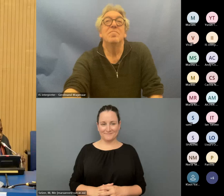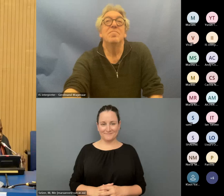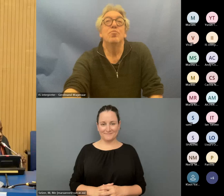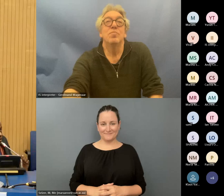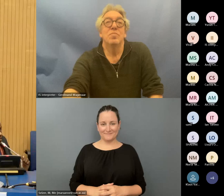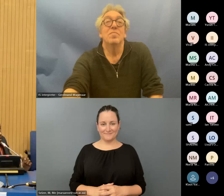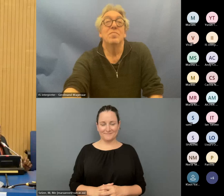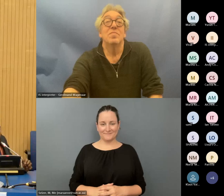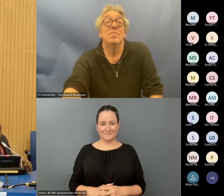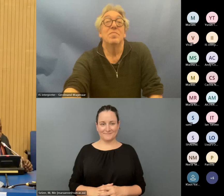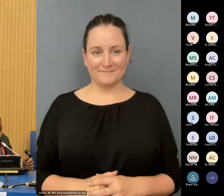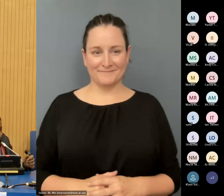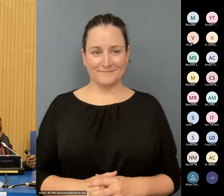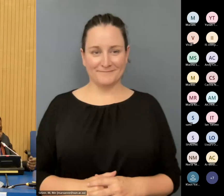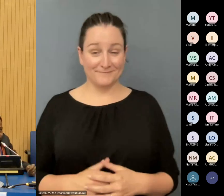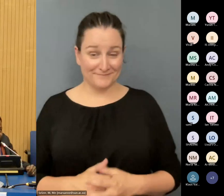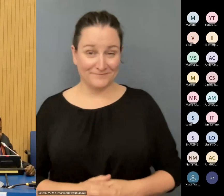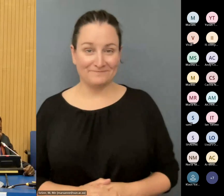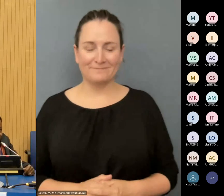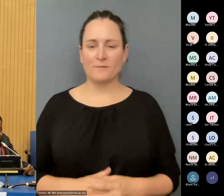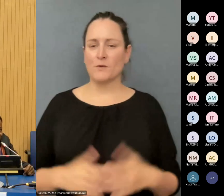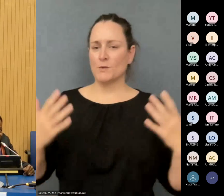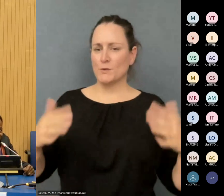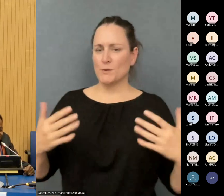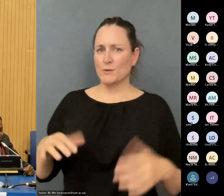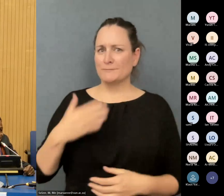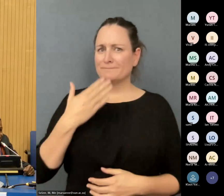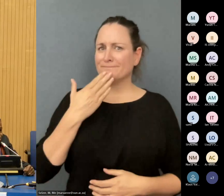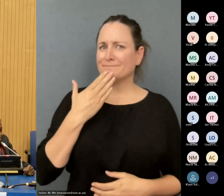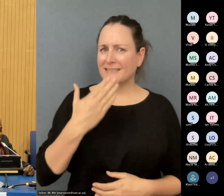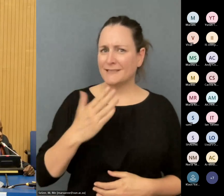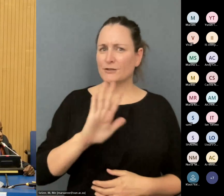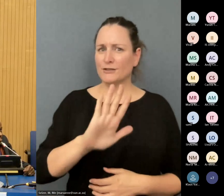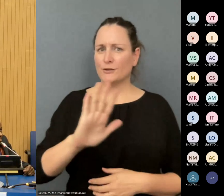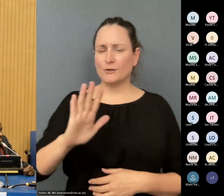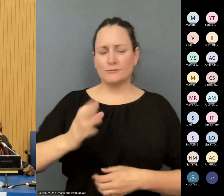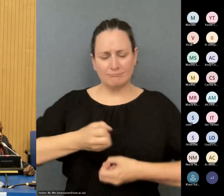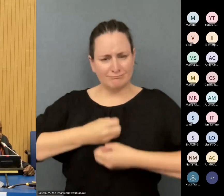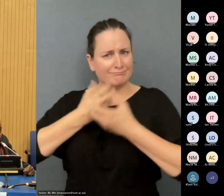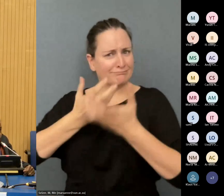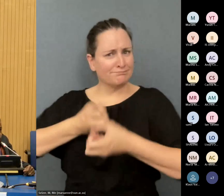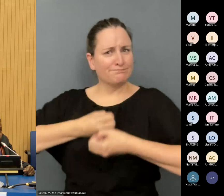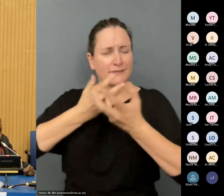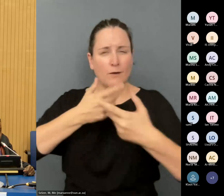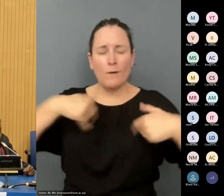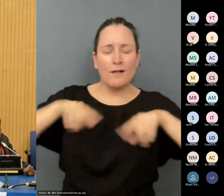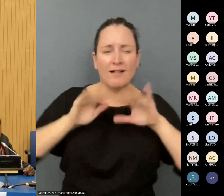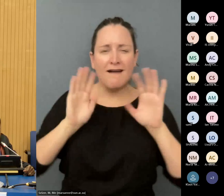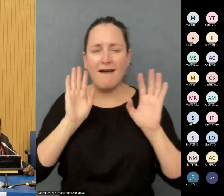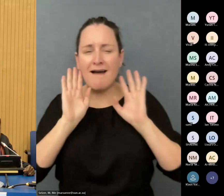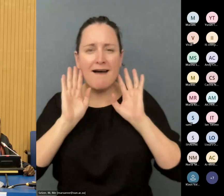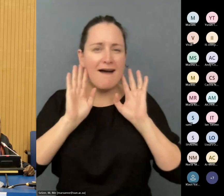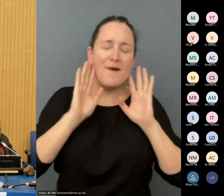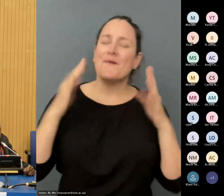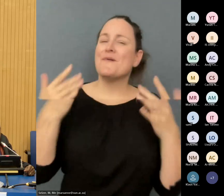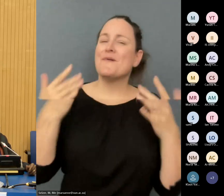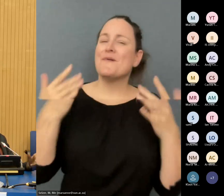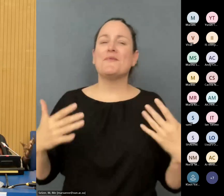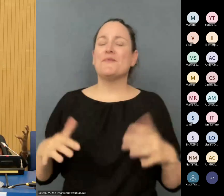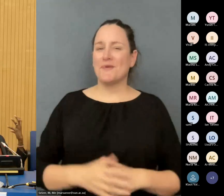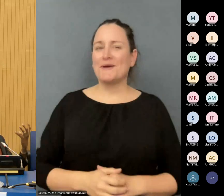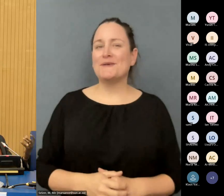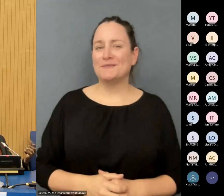Wow, thank you so much. That was very powerful, and I guess a great start to this session. We really